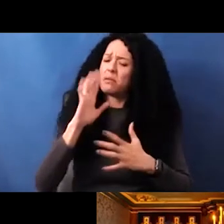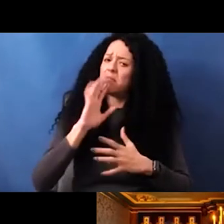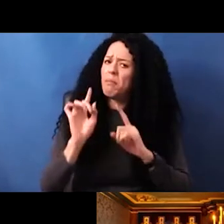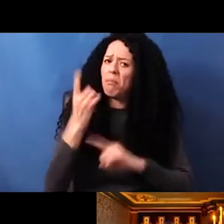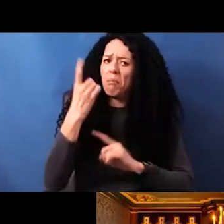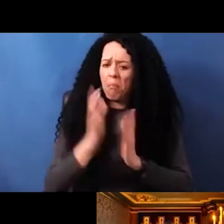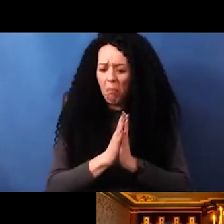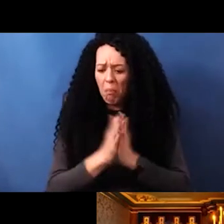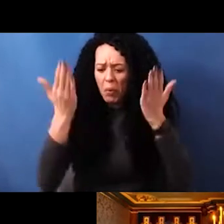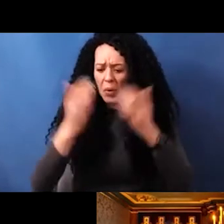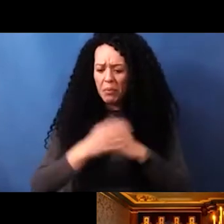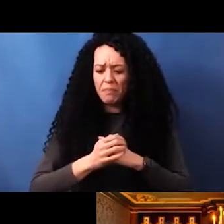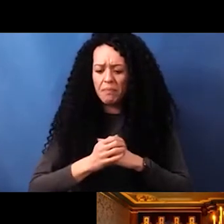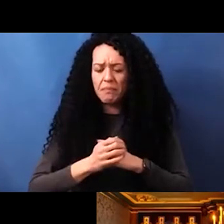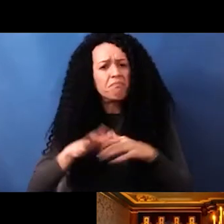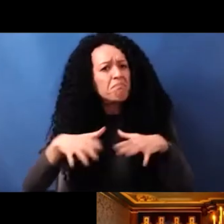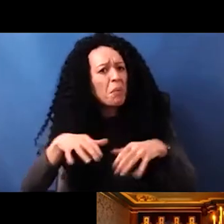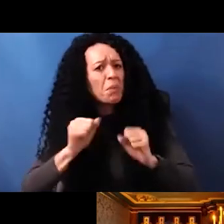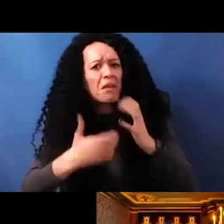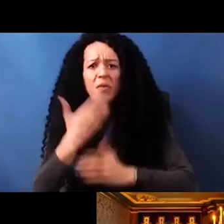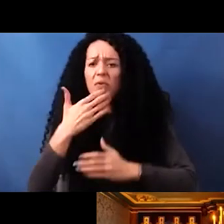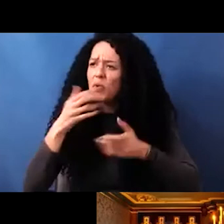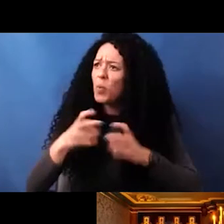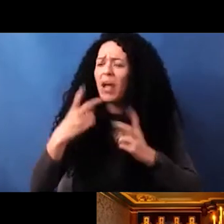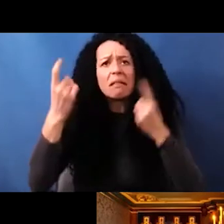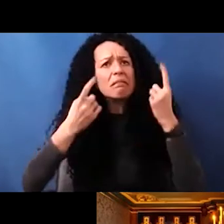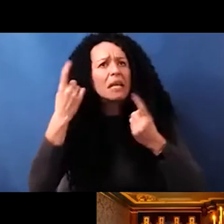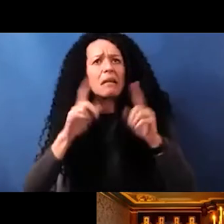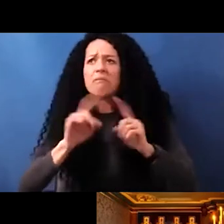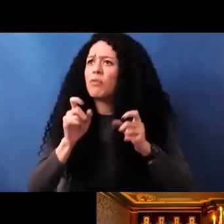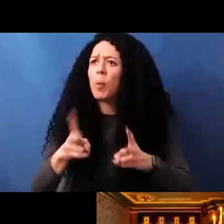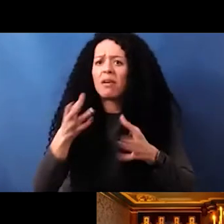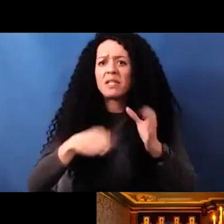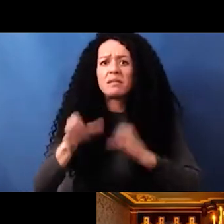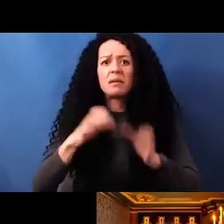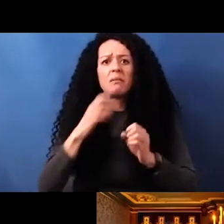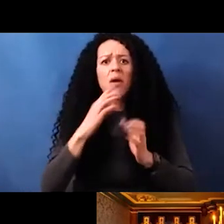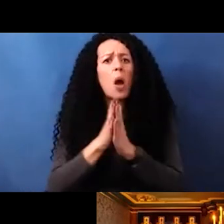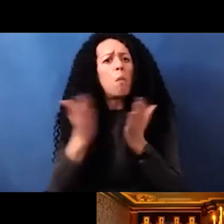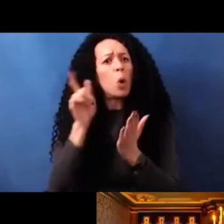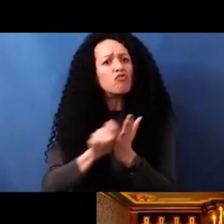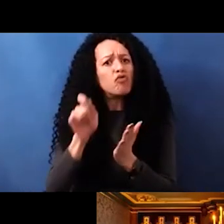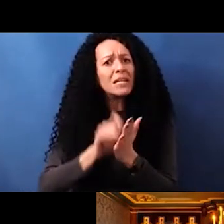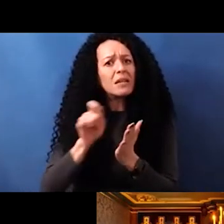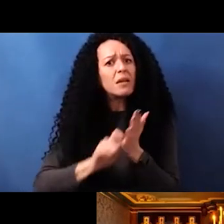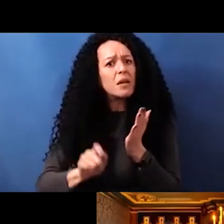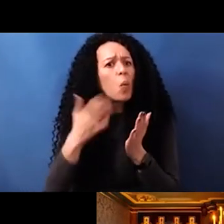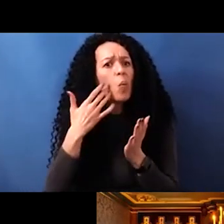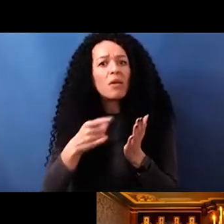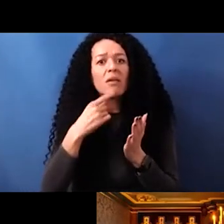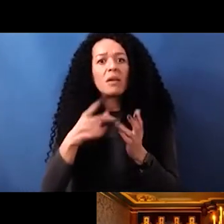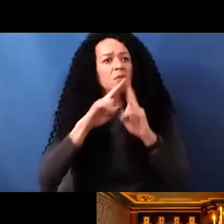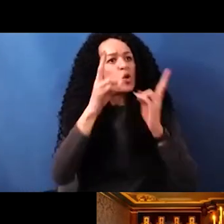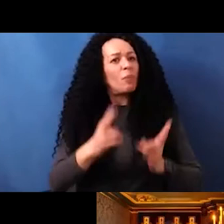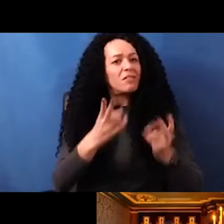book. The beginning of a new way of thinking about the sciences. A book written within the realms of